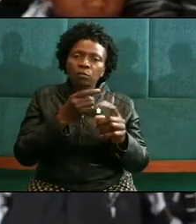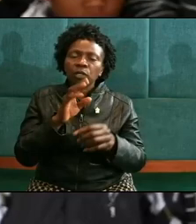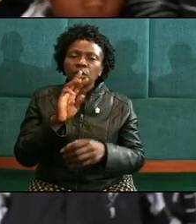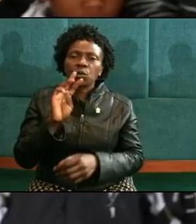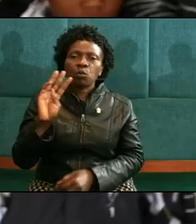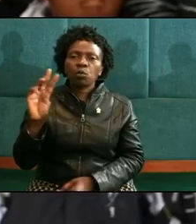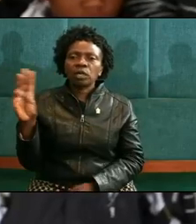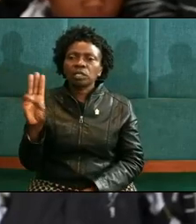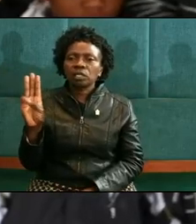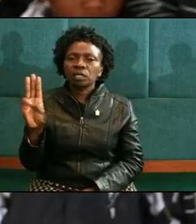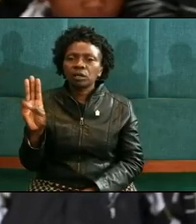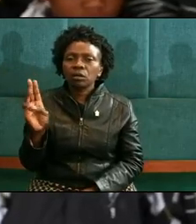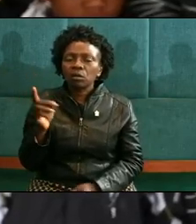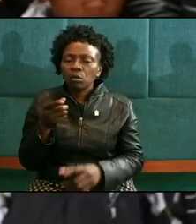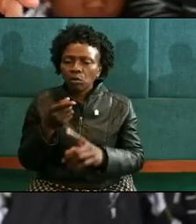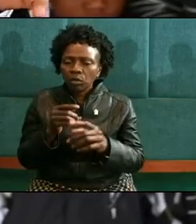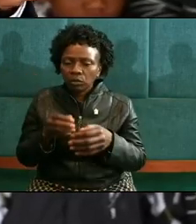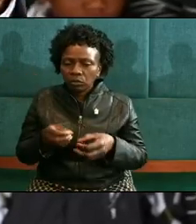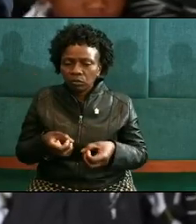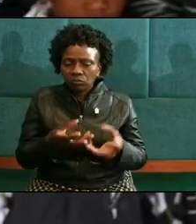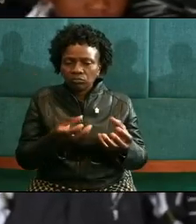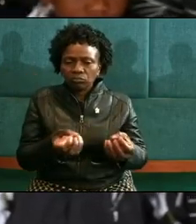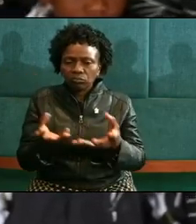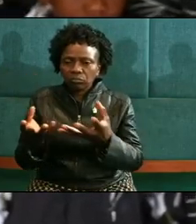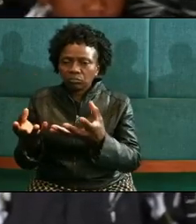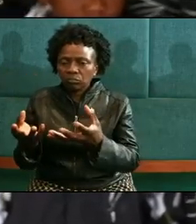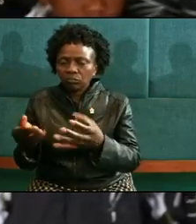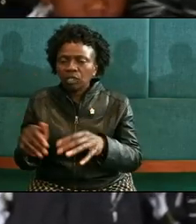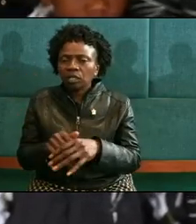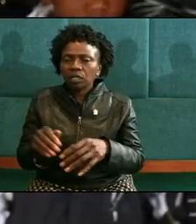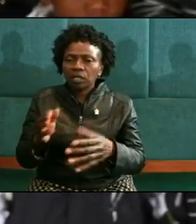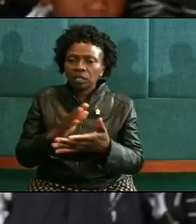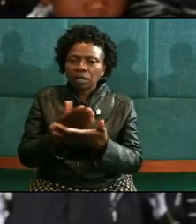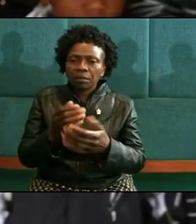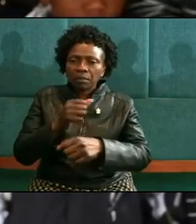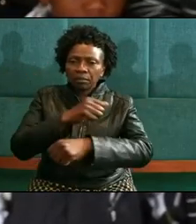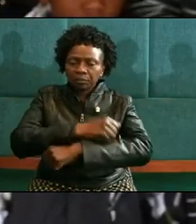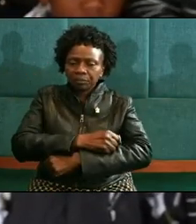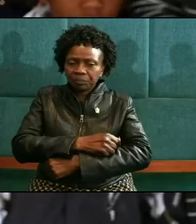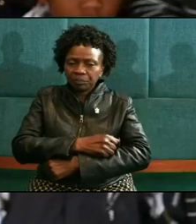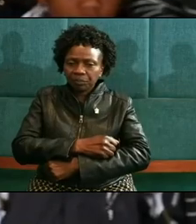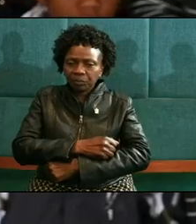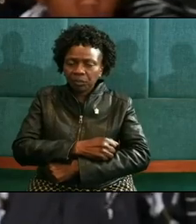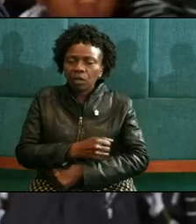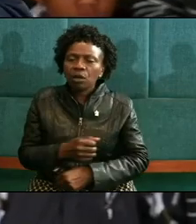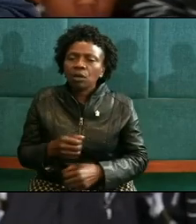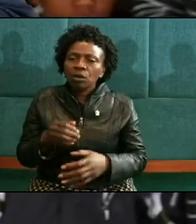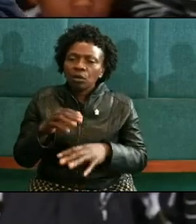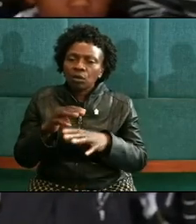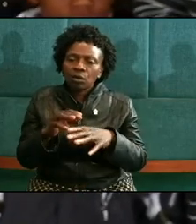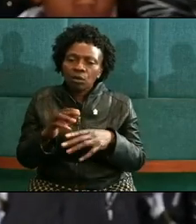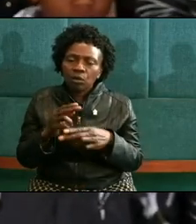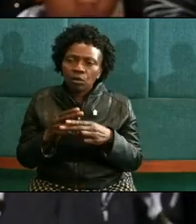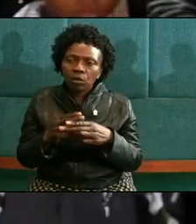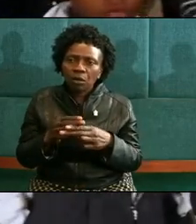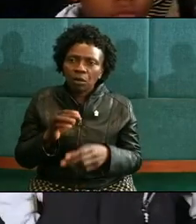What is being distributed now in some schools are what we call puberty blockers. What are